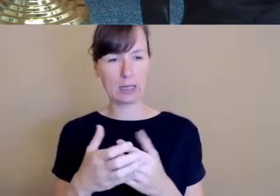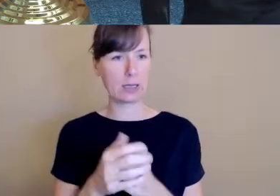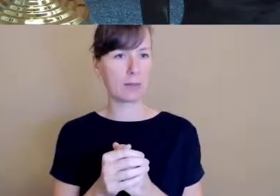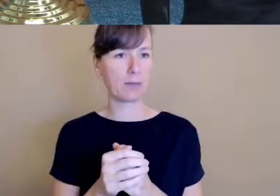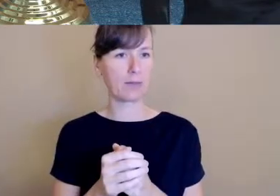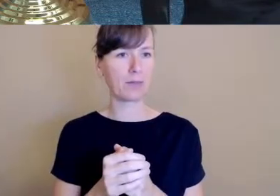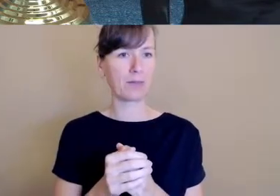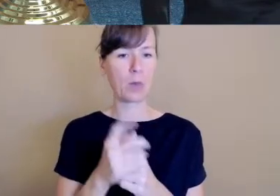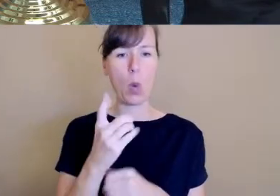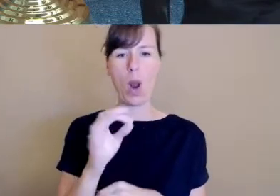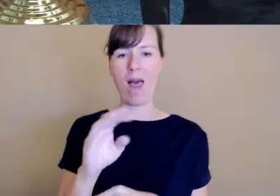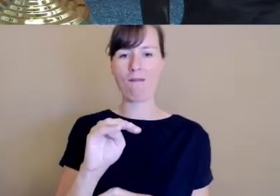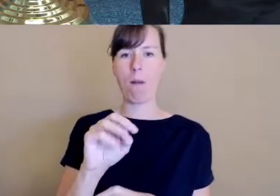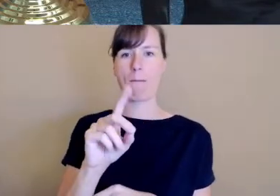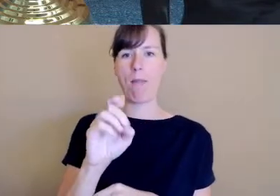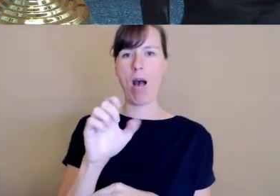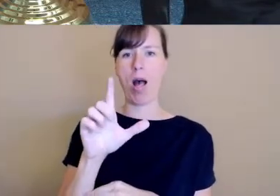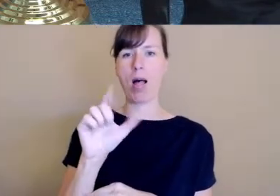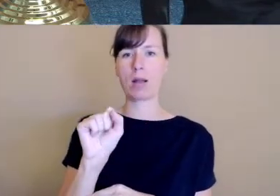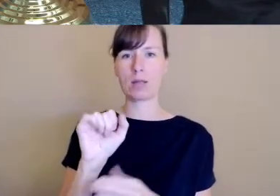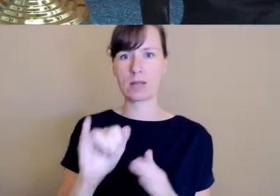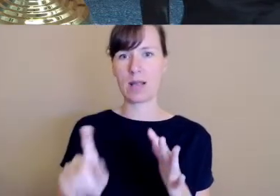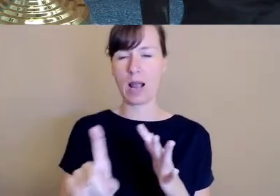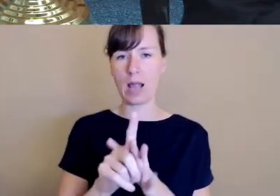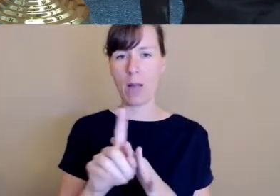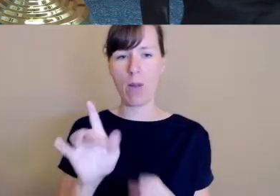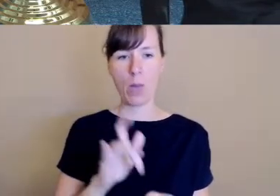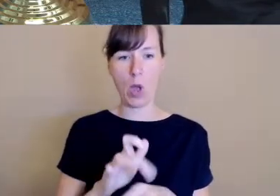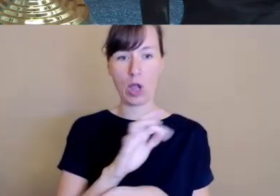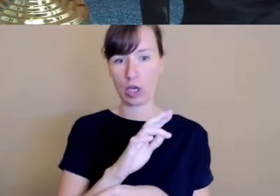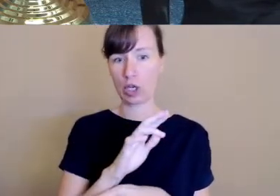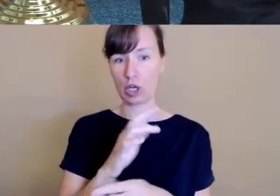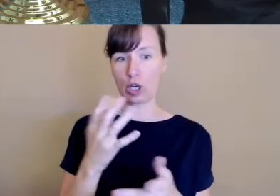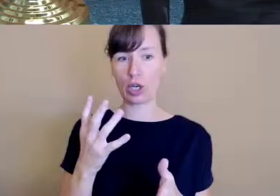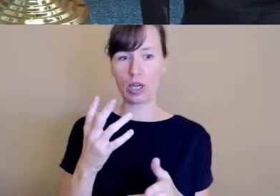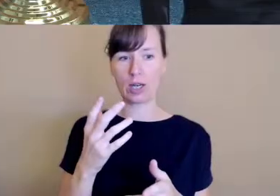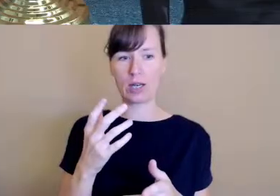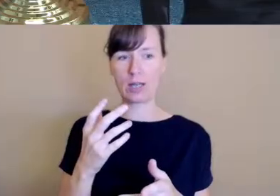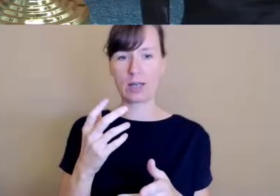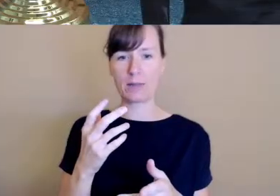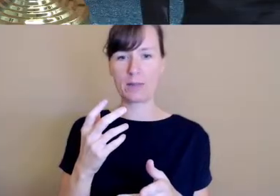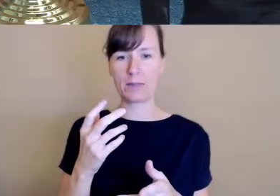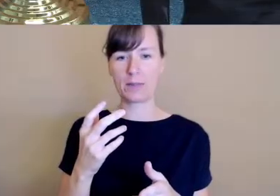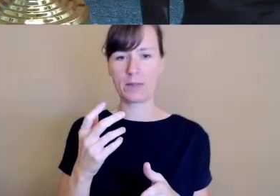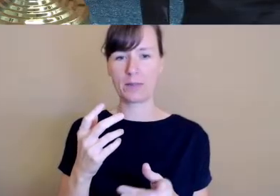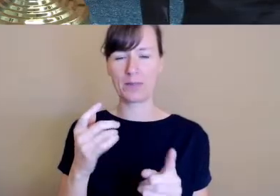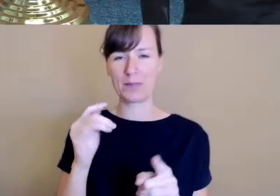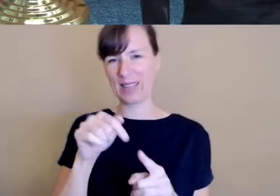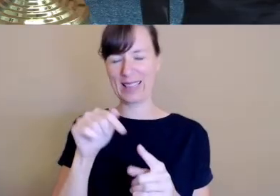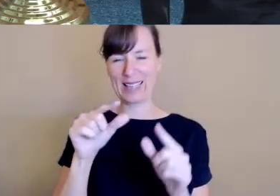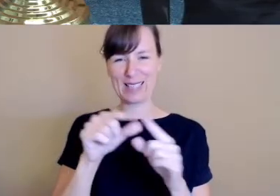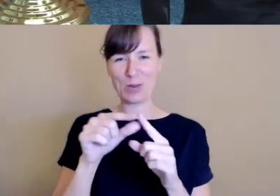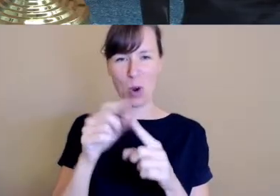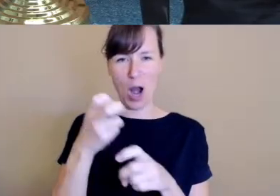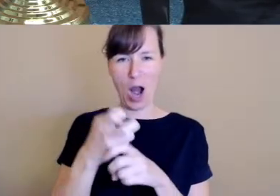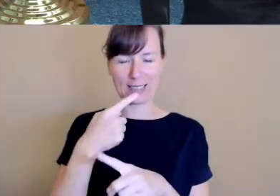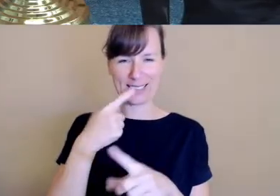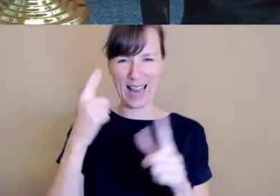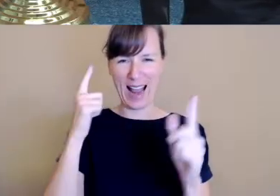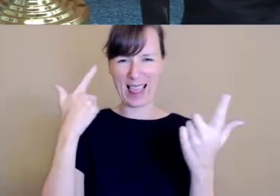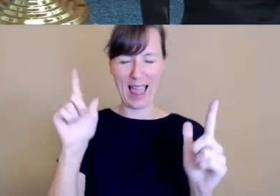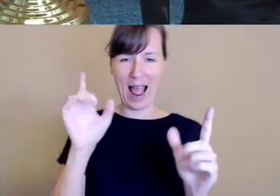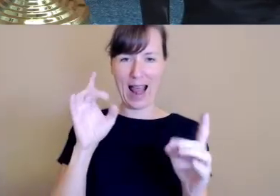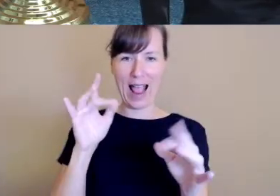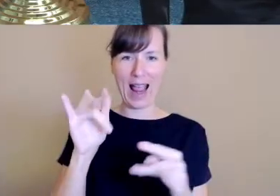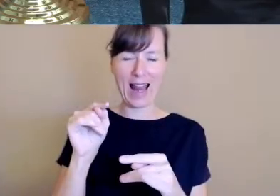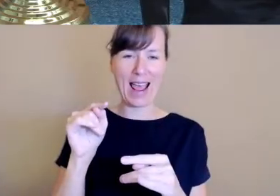saying this out loud because of how it's pronounced, but Havre de Grace has a model